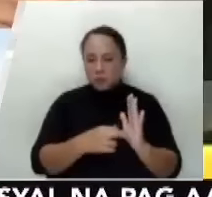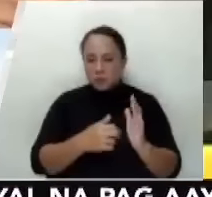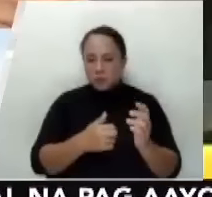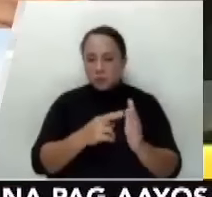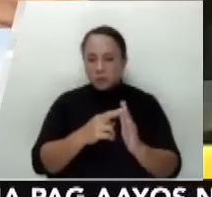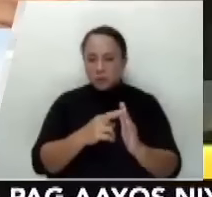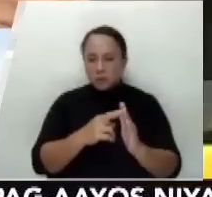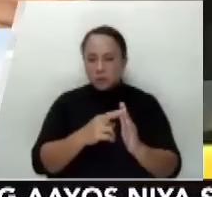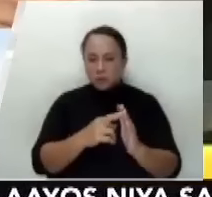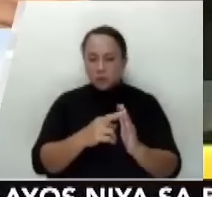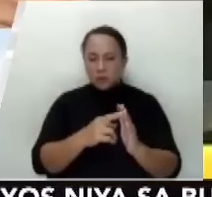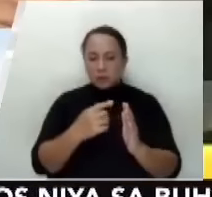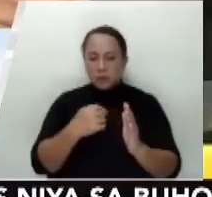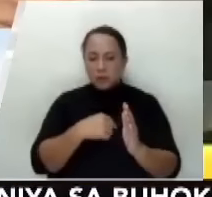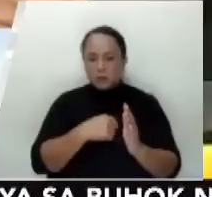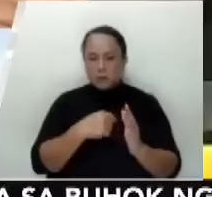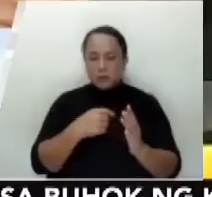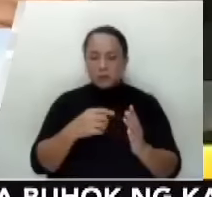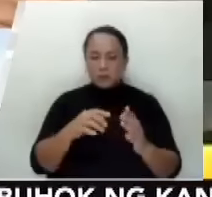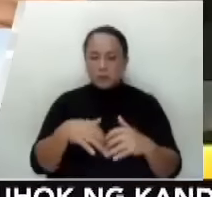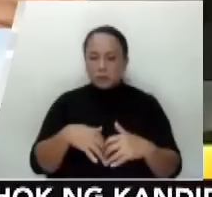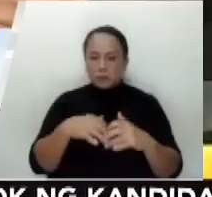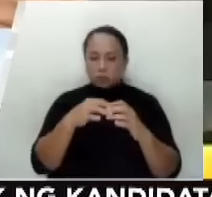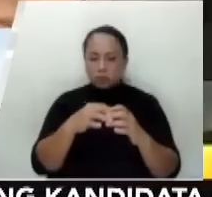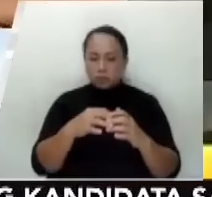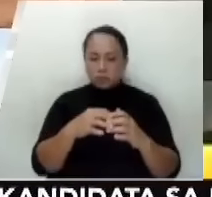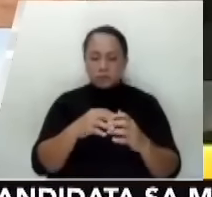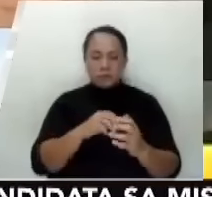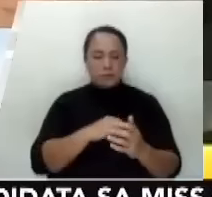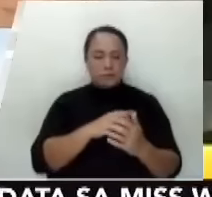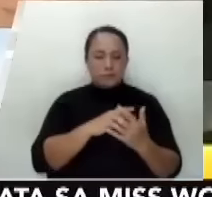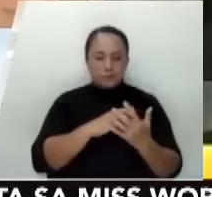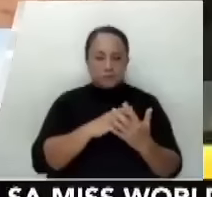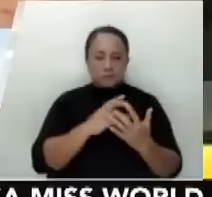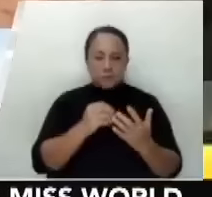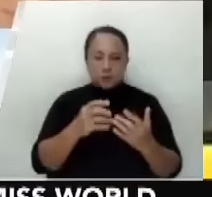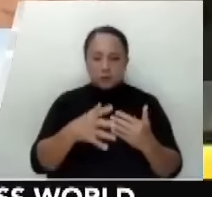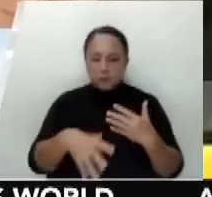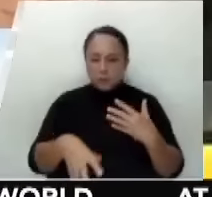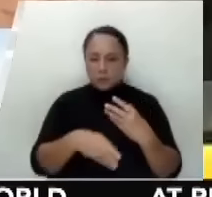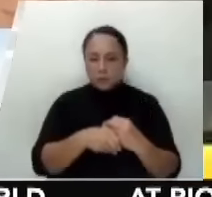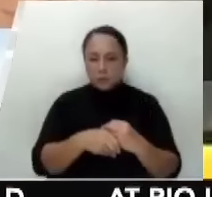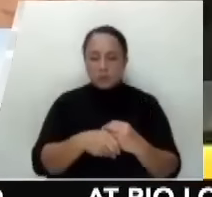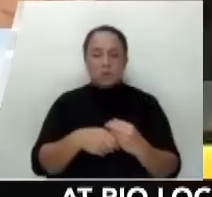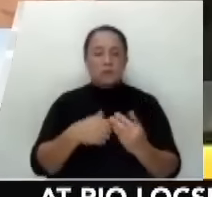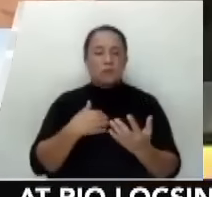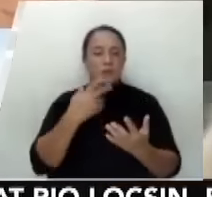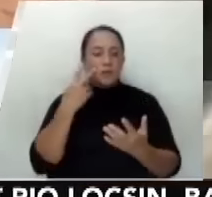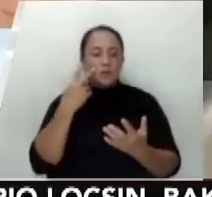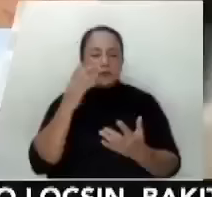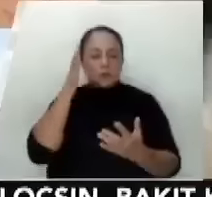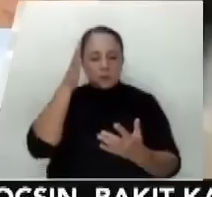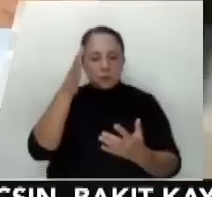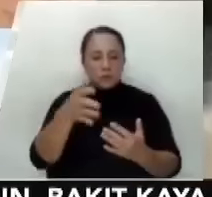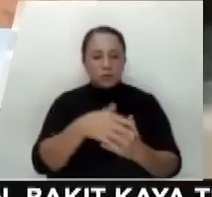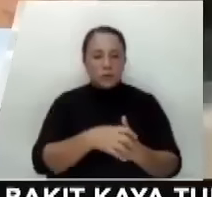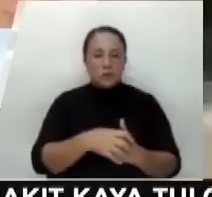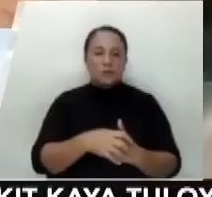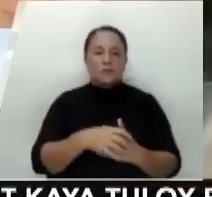also is to build up our company and to expand, and we're looking for the future. So we will not do anything that